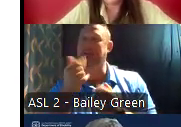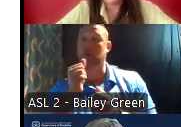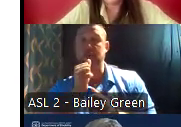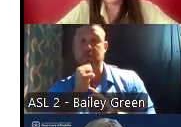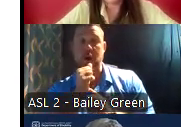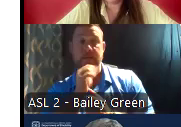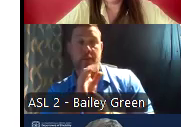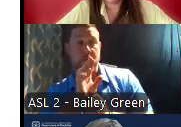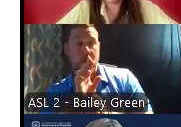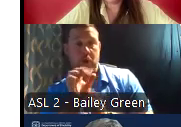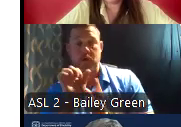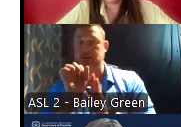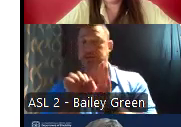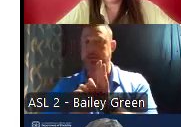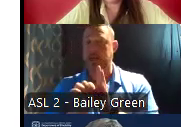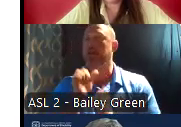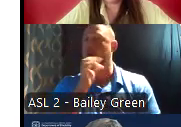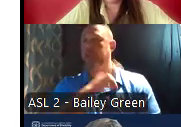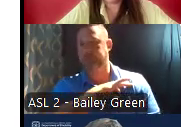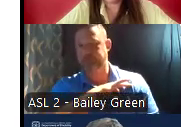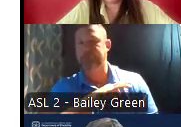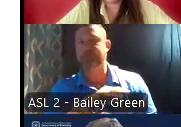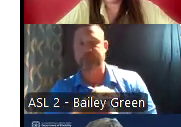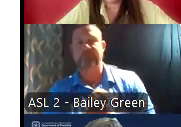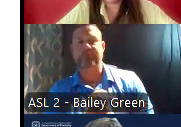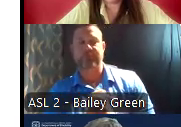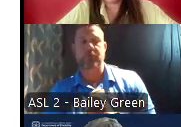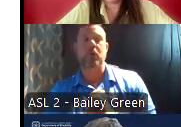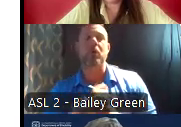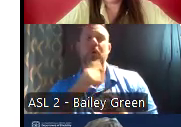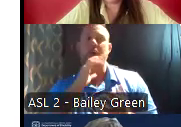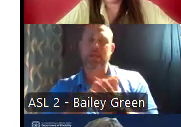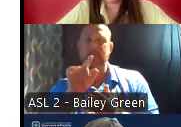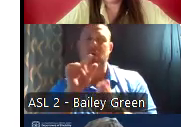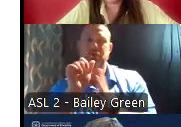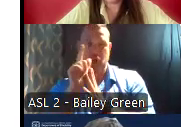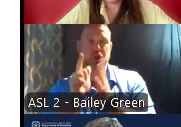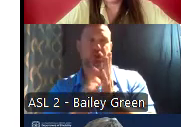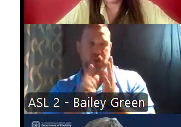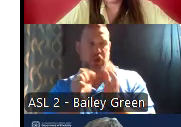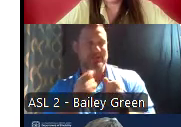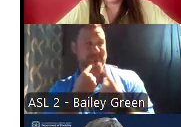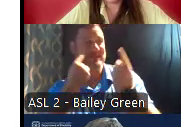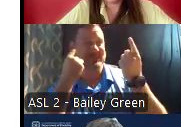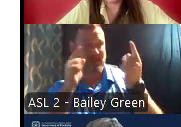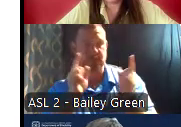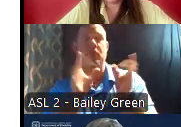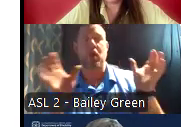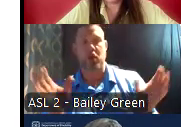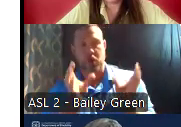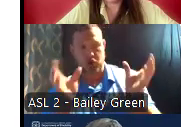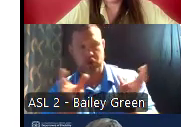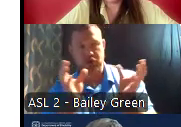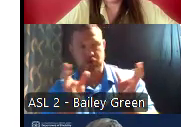bar, state, and nonprofit attorneys. We believe this can be achieved through supporting and encouraging private